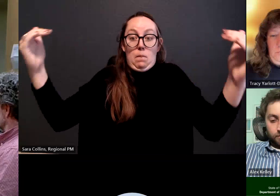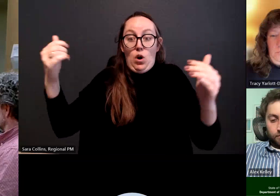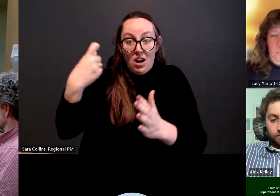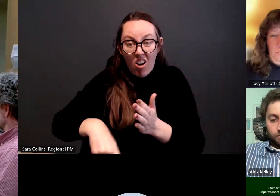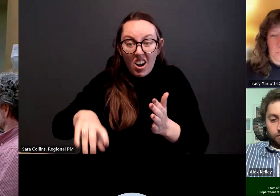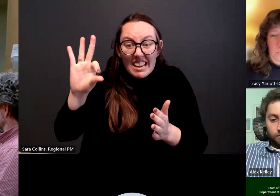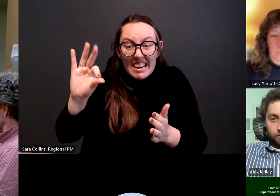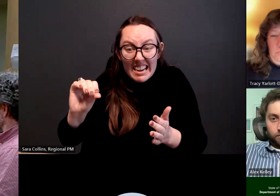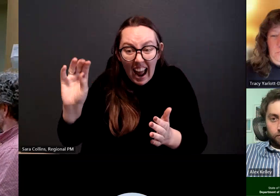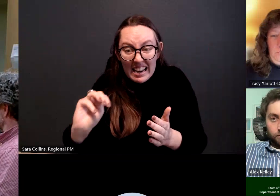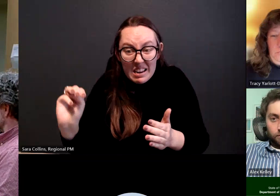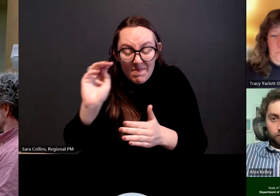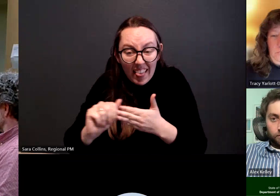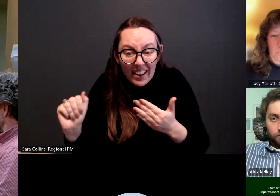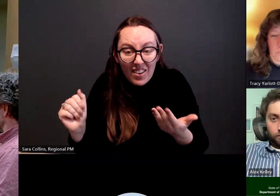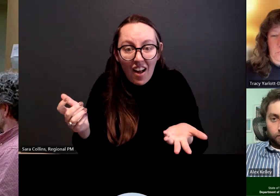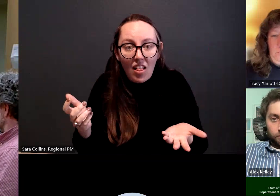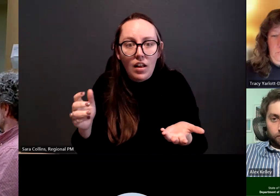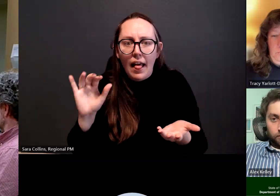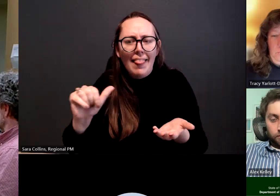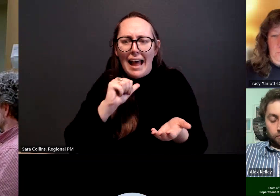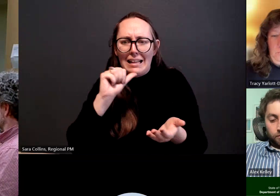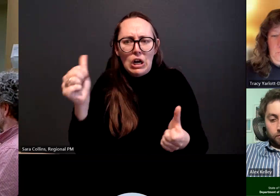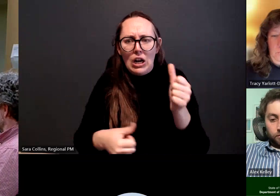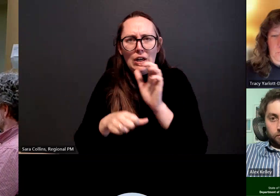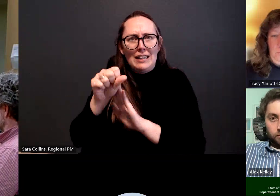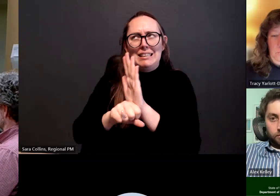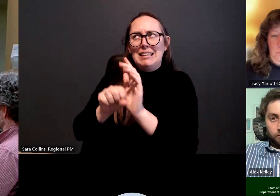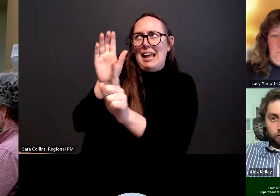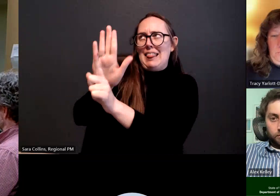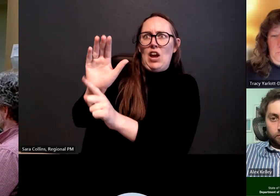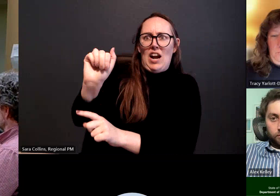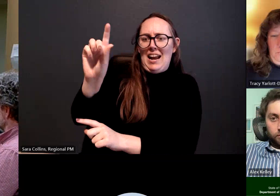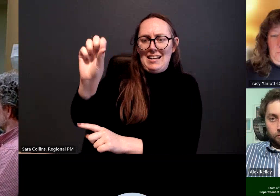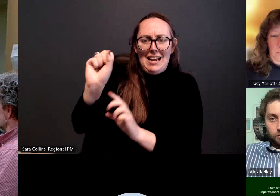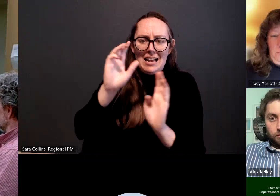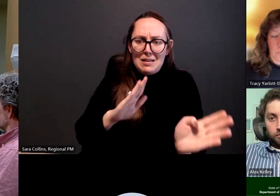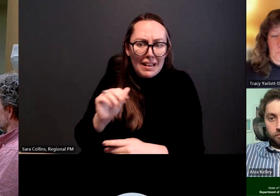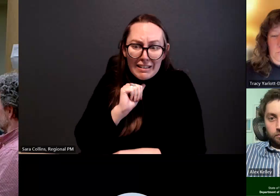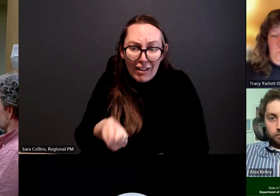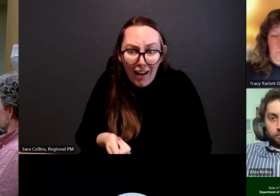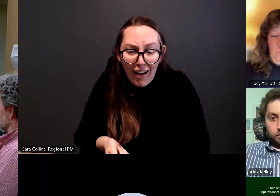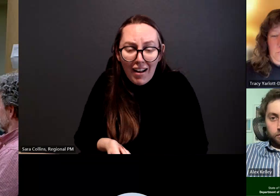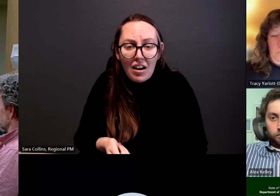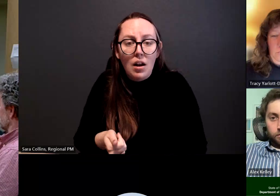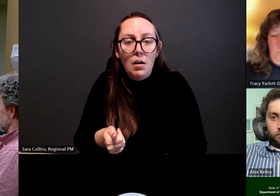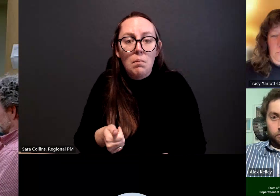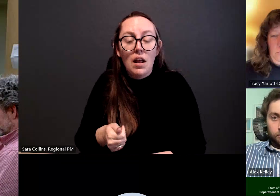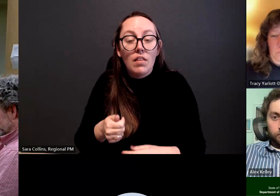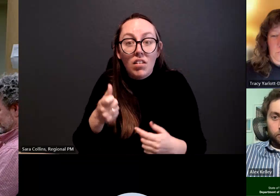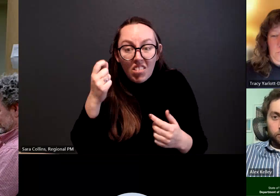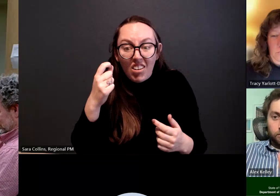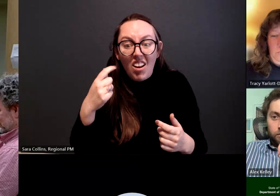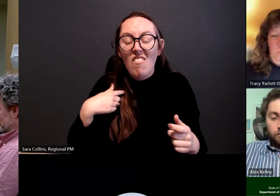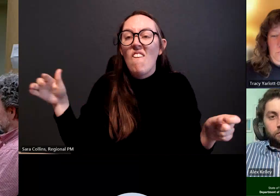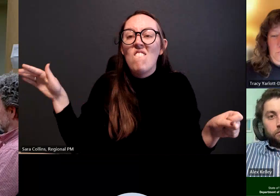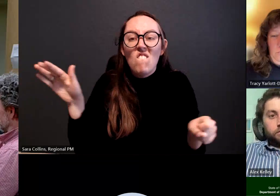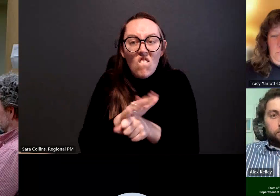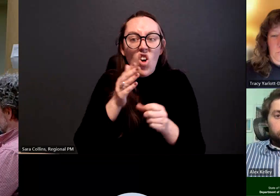which isn't in the state's ADS plans either. But there's an entire public safety task force that